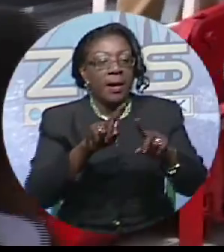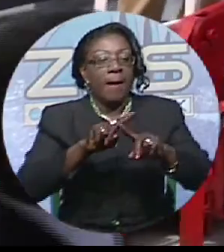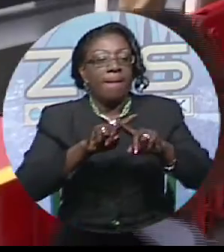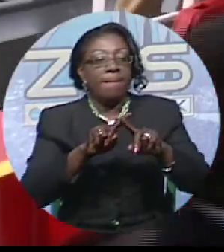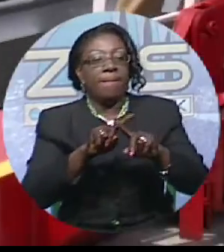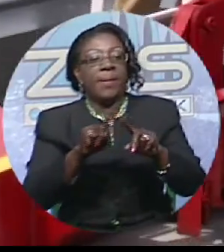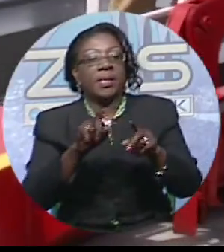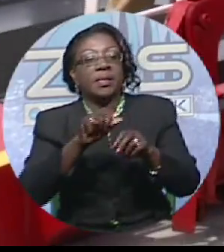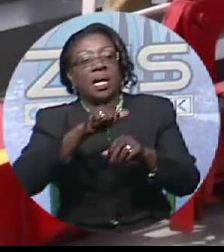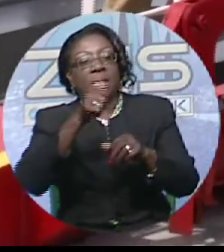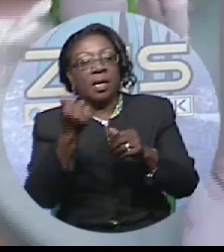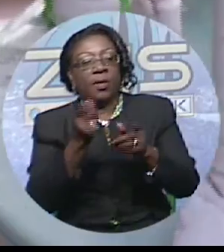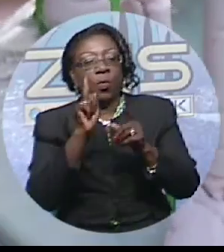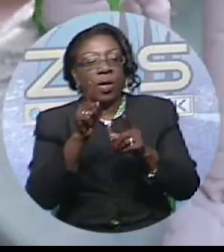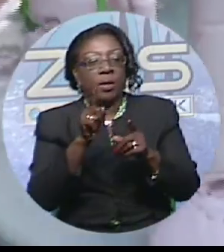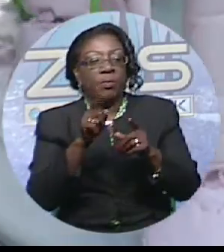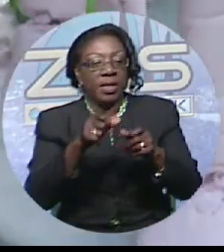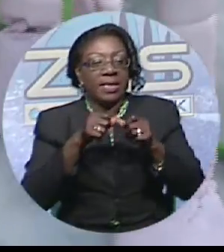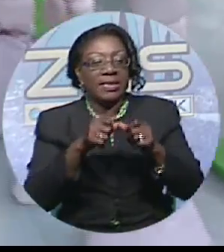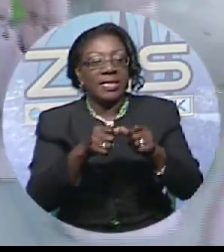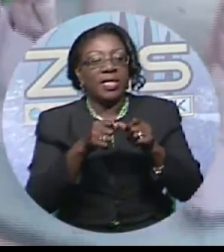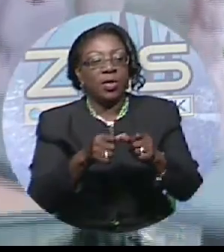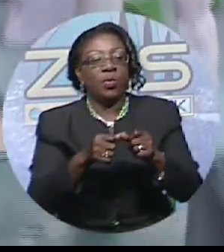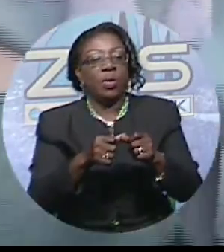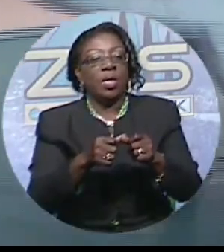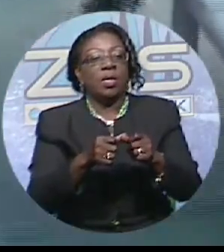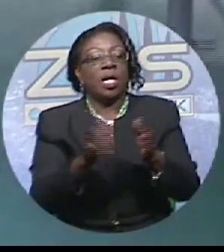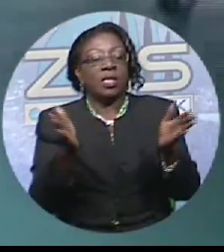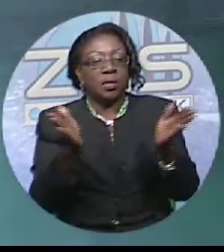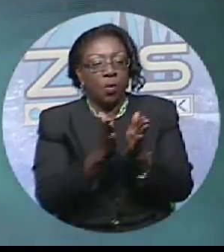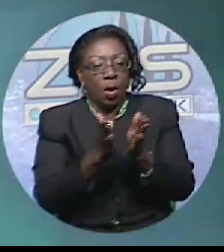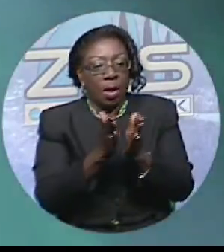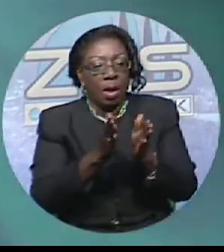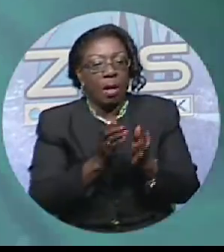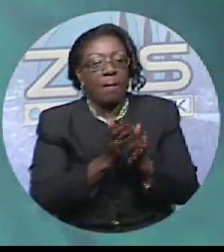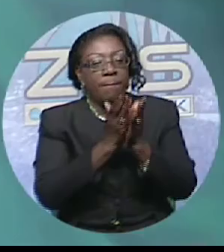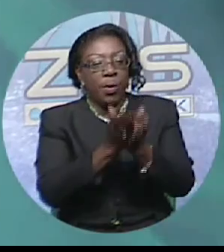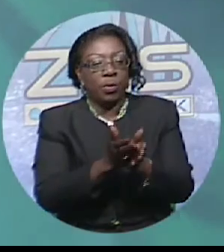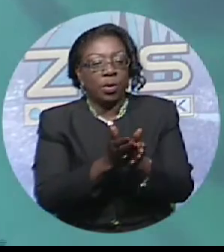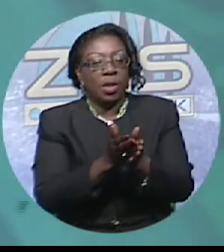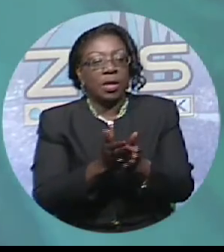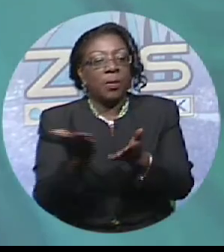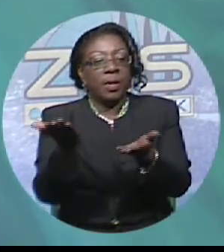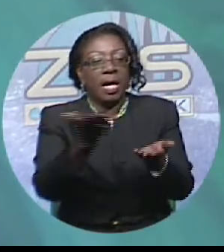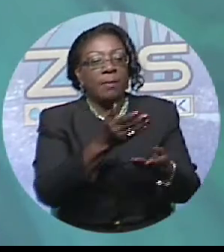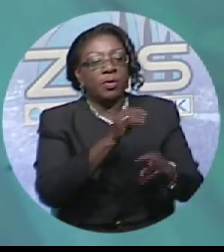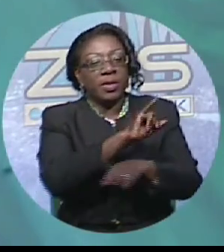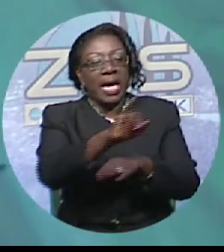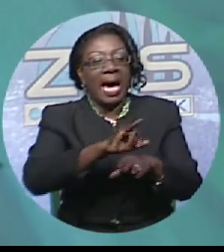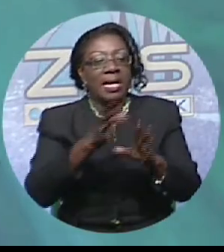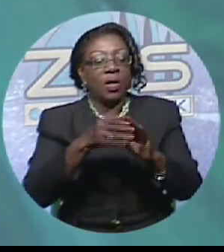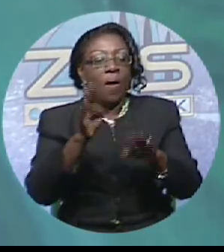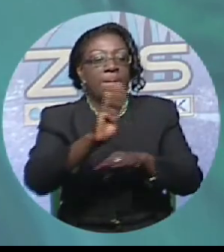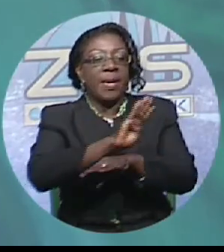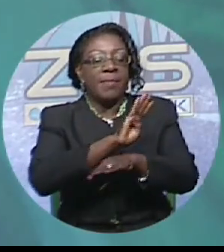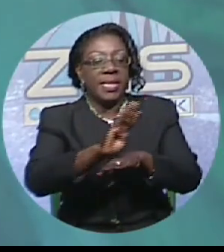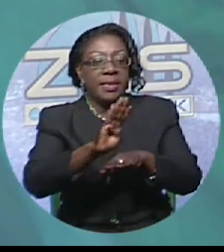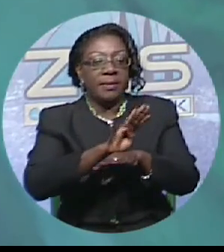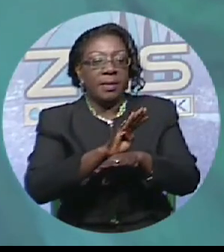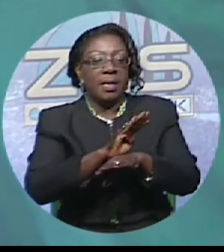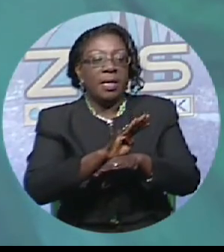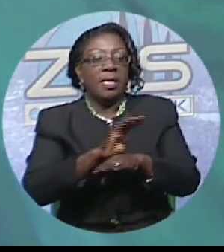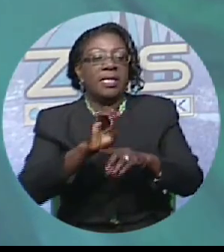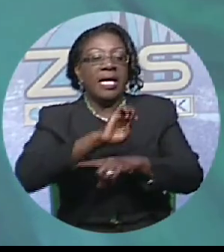docking facility to accommodate a smaller vessel and facilitate more airlift to the island. Back in 2014,